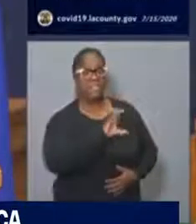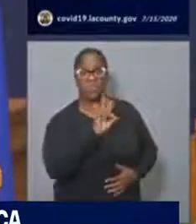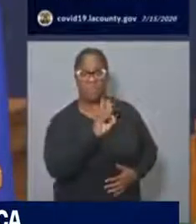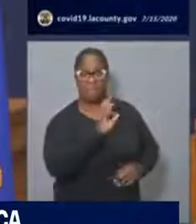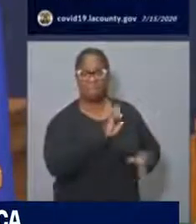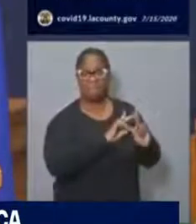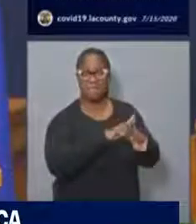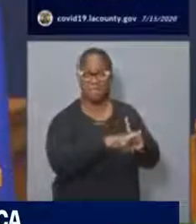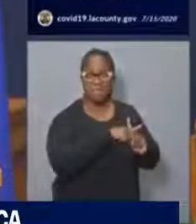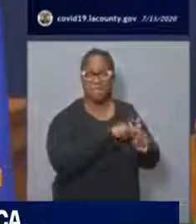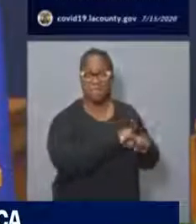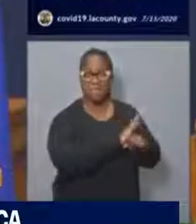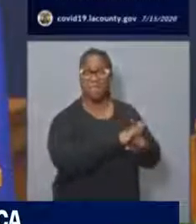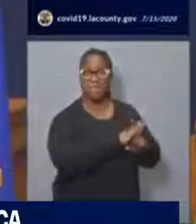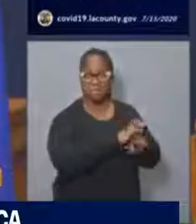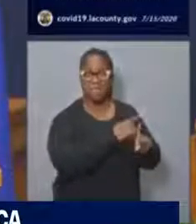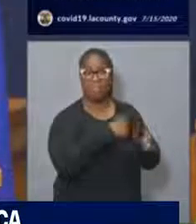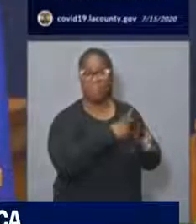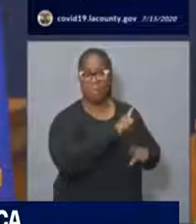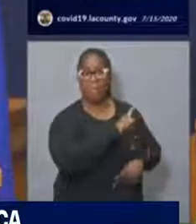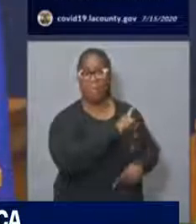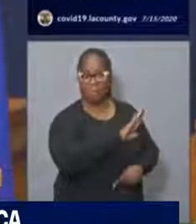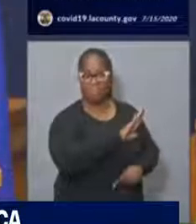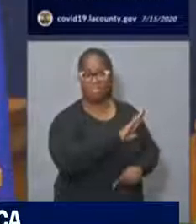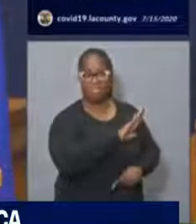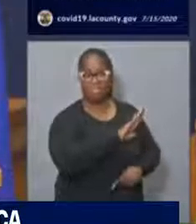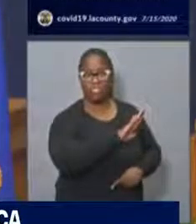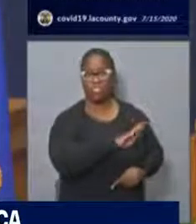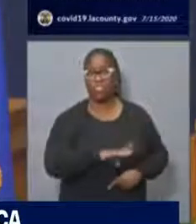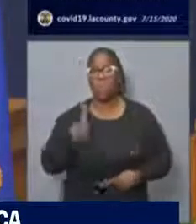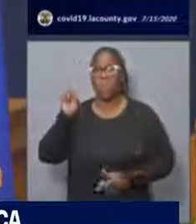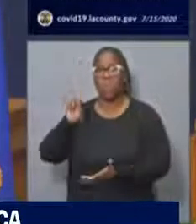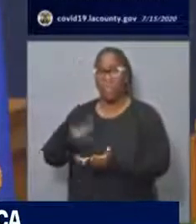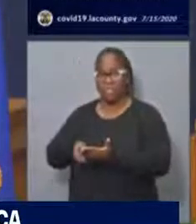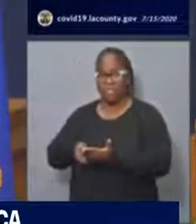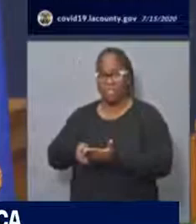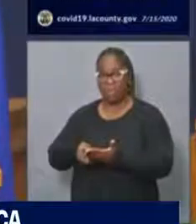5,849 cases reported by our partners in the City of Long Beach and